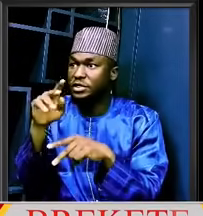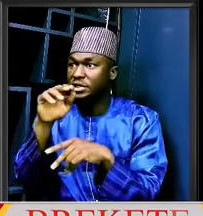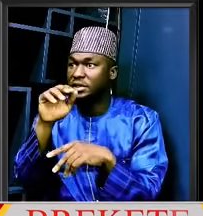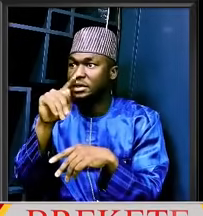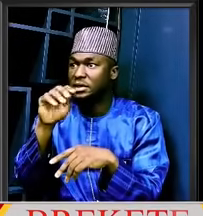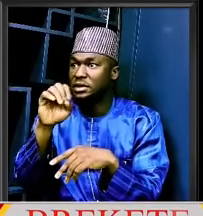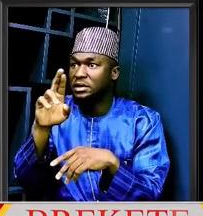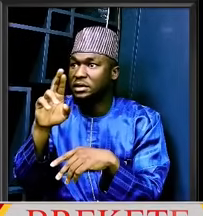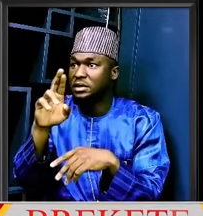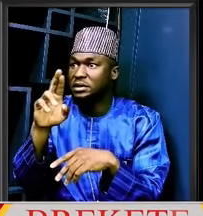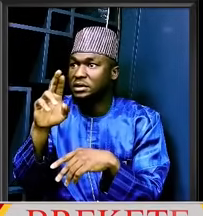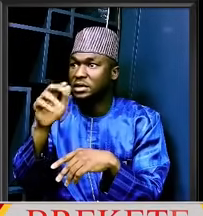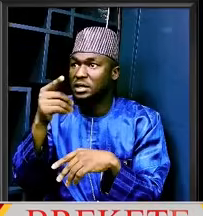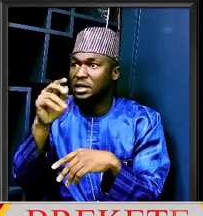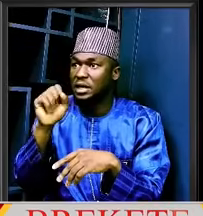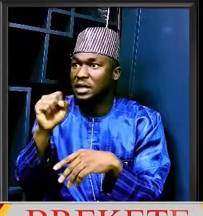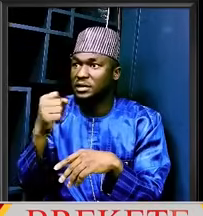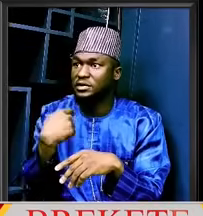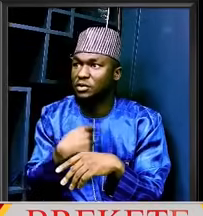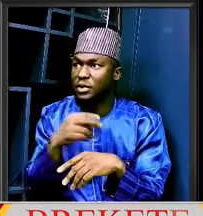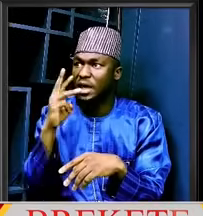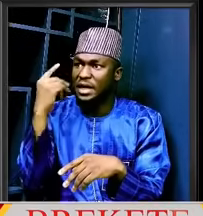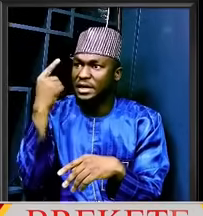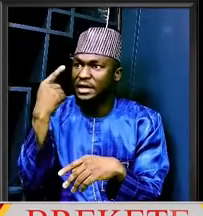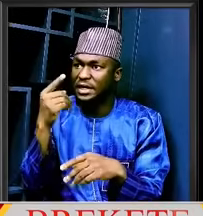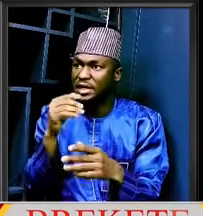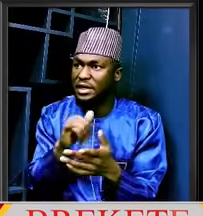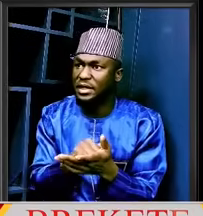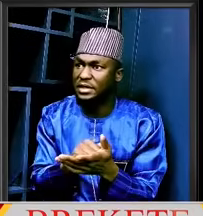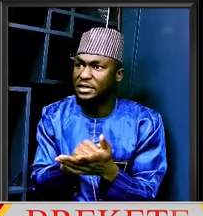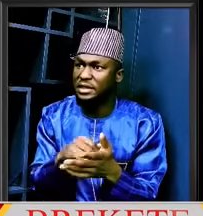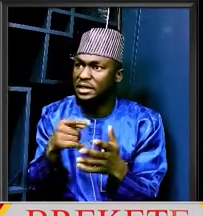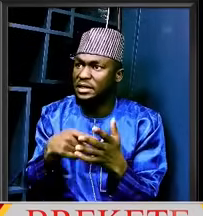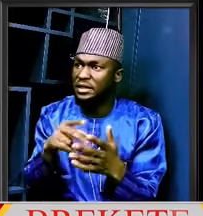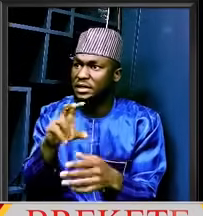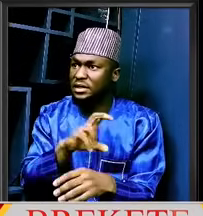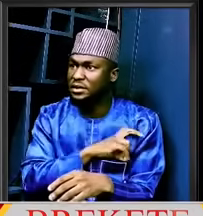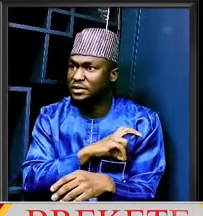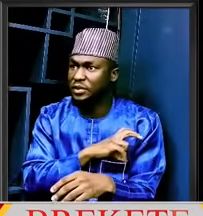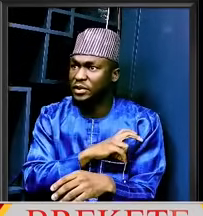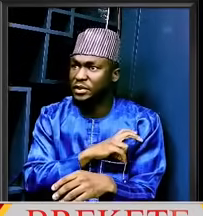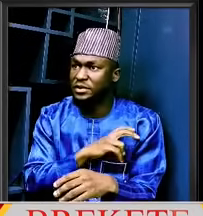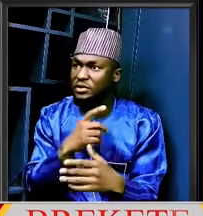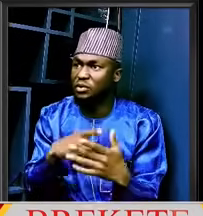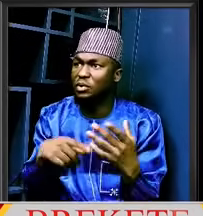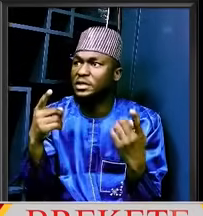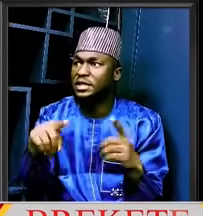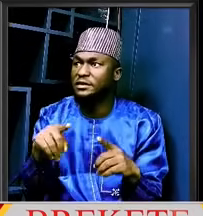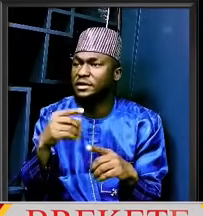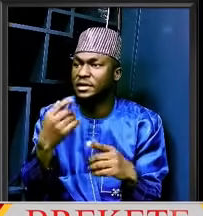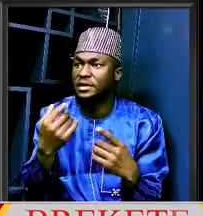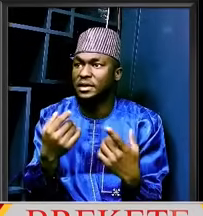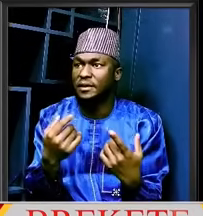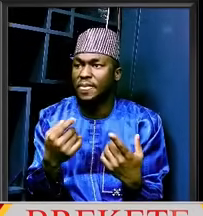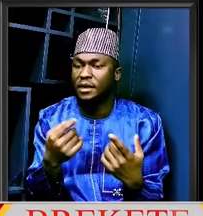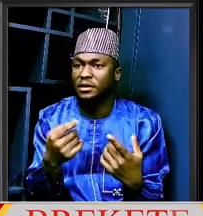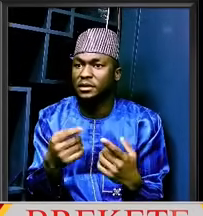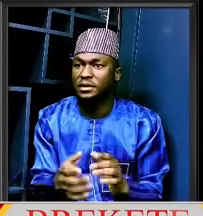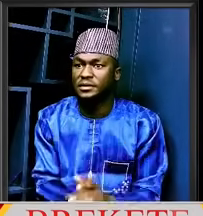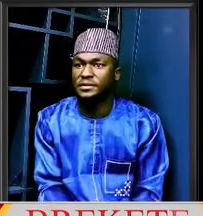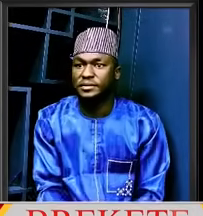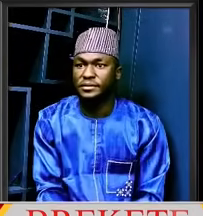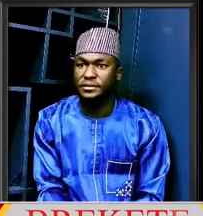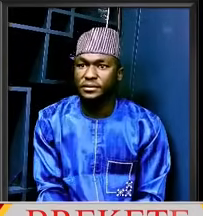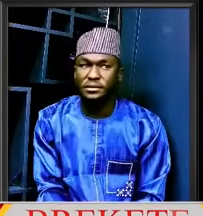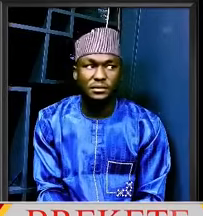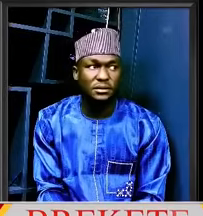tear gas. You see tear gas, we enter bush. We're wondering that, these police that don't know fear, their no be juju. When you shoot catapult